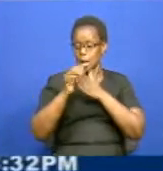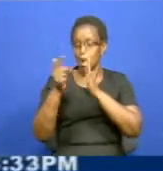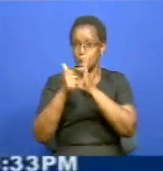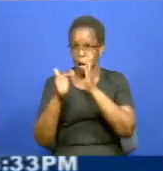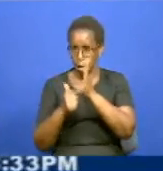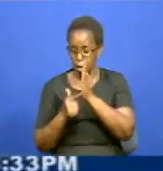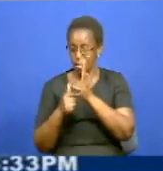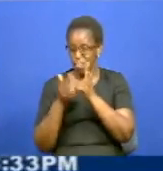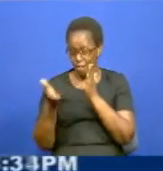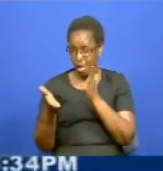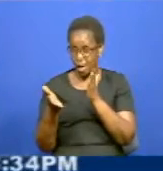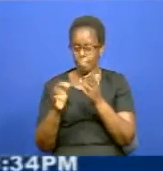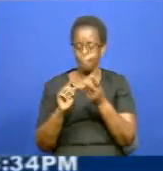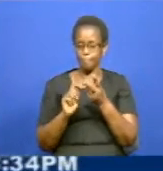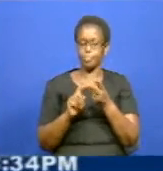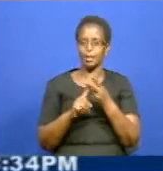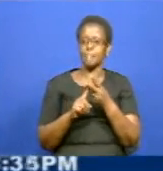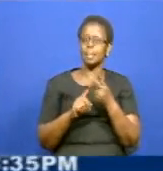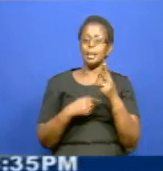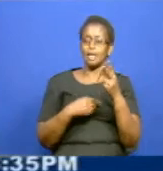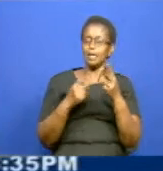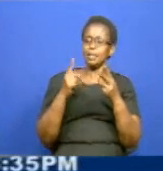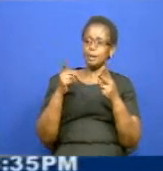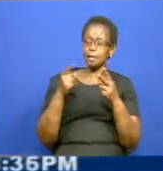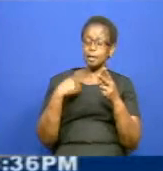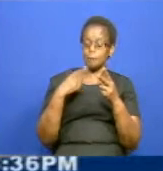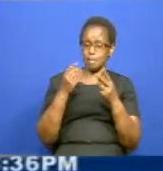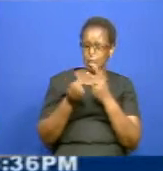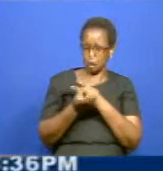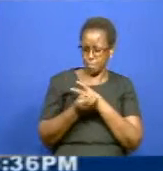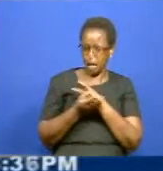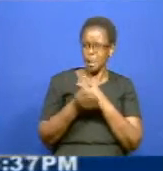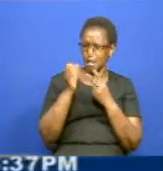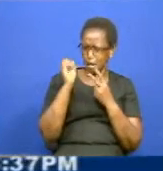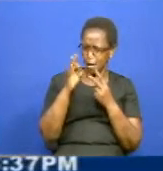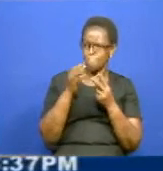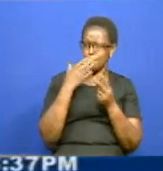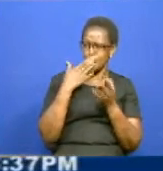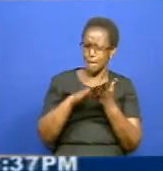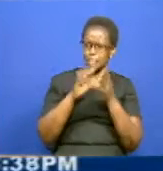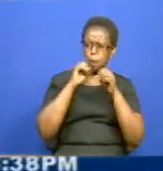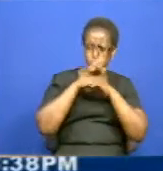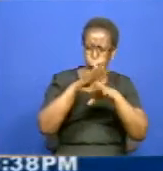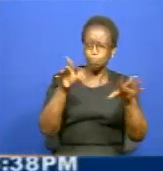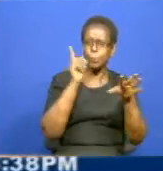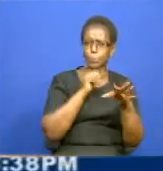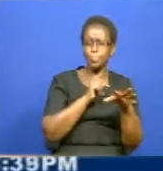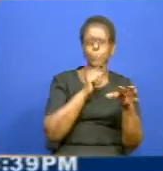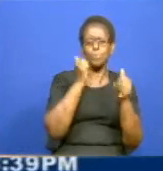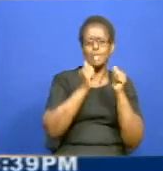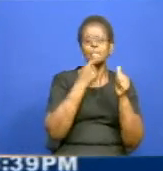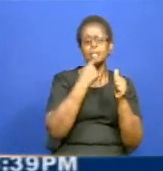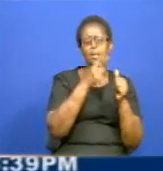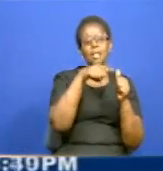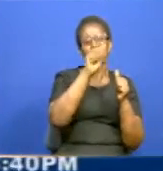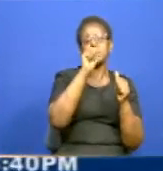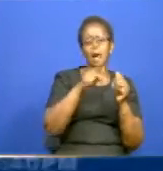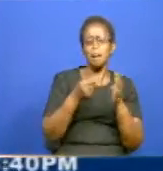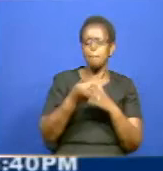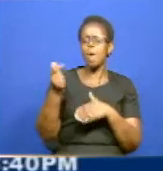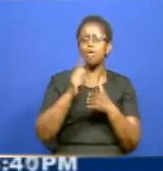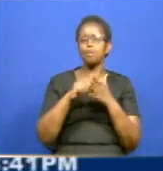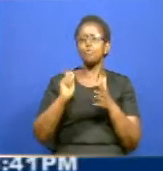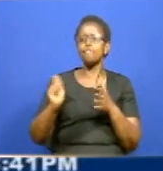explain whether a circular is in place indicating to the police that they can purchase the uniforms on their own and the